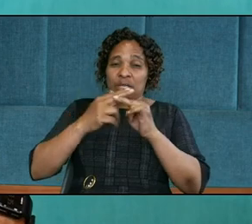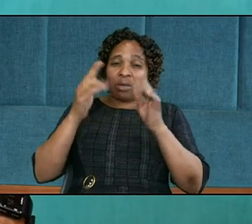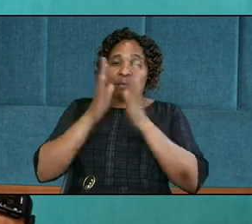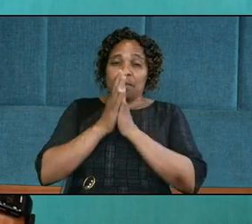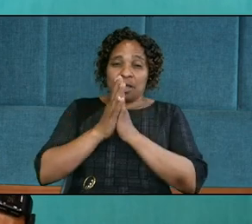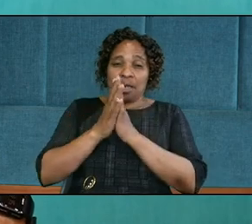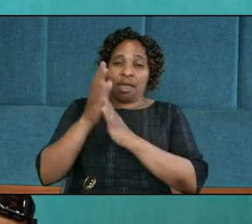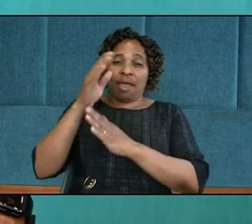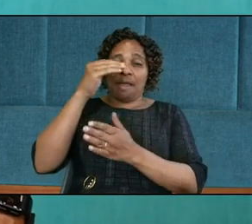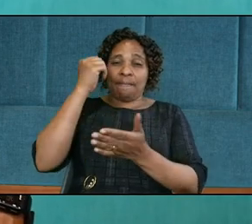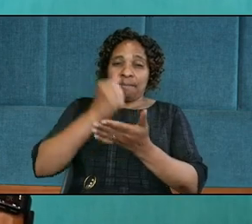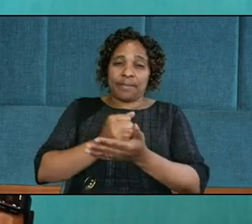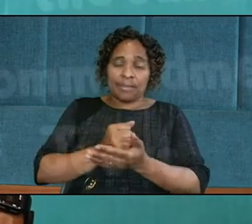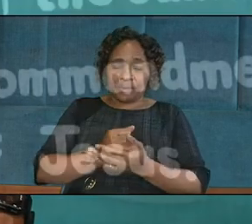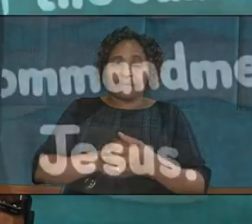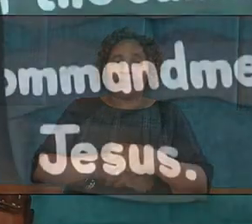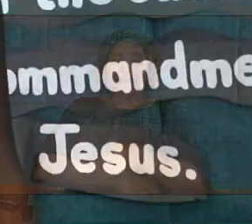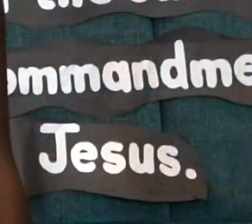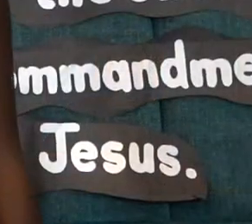Amen.